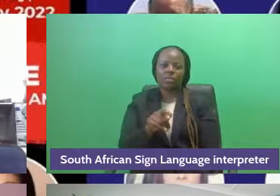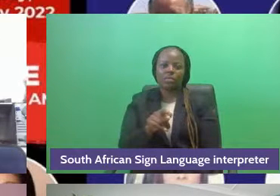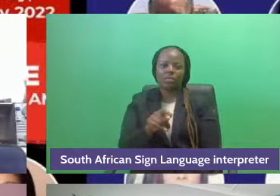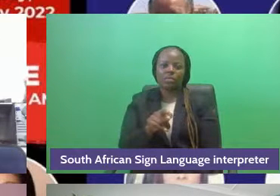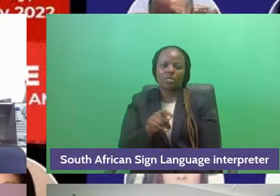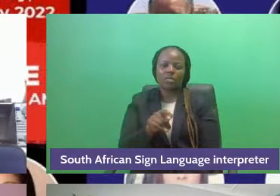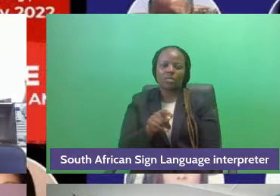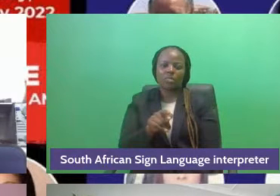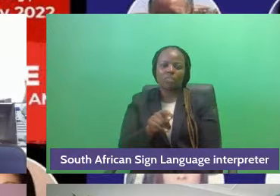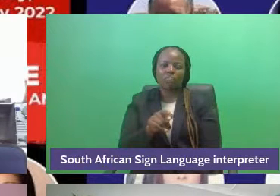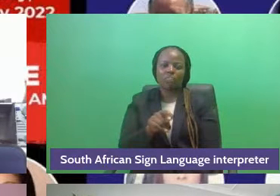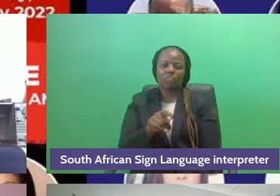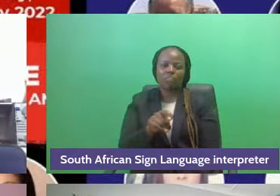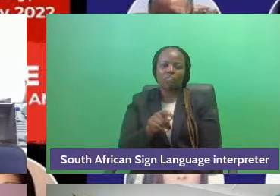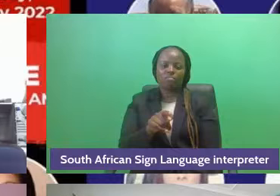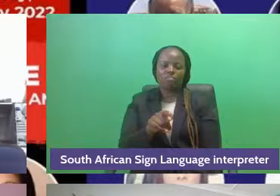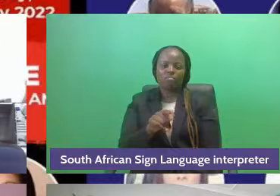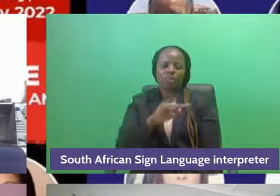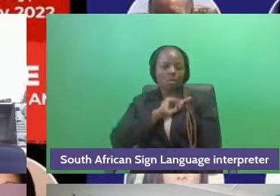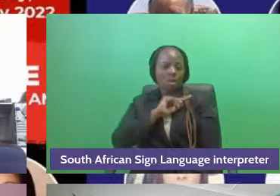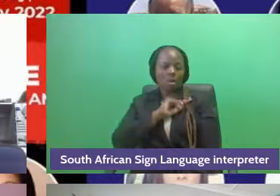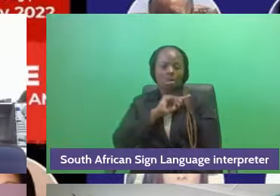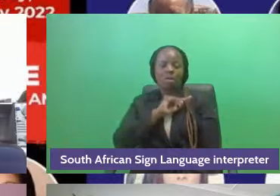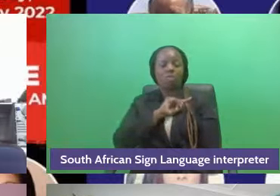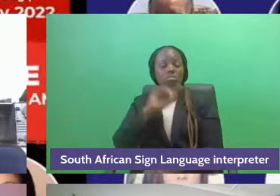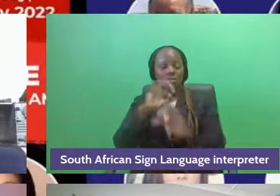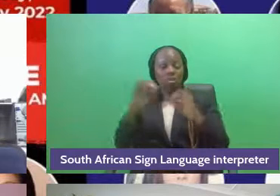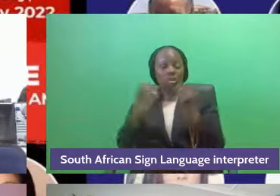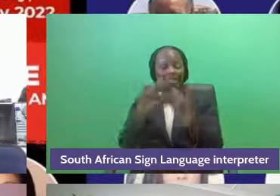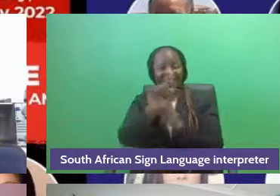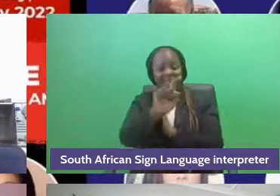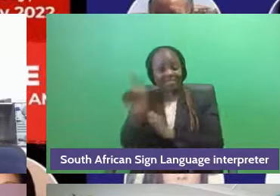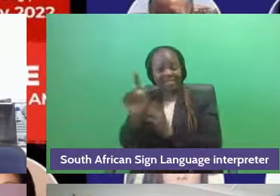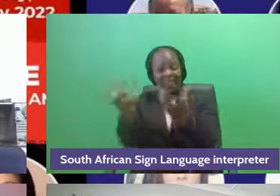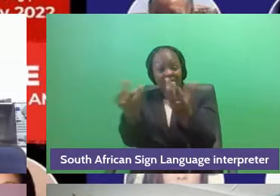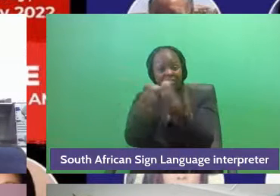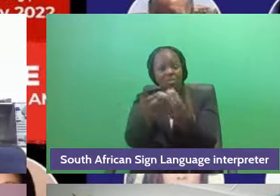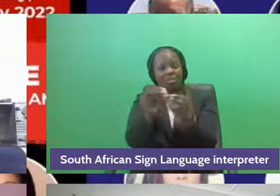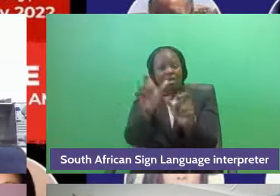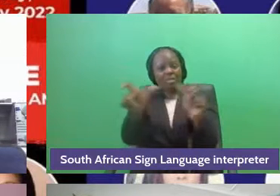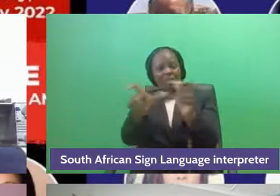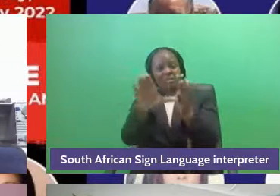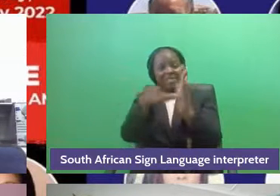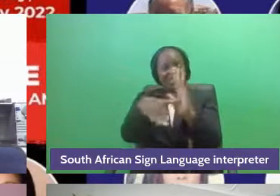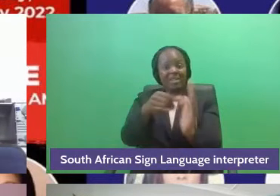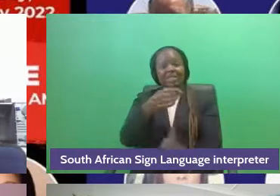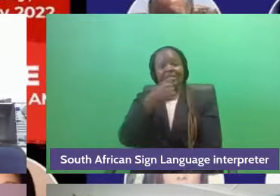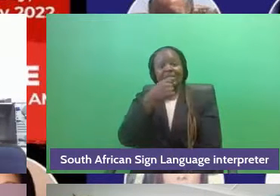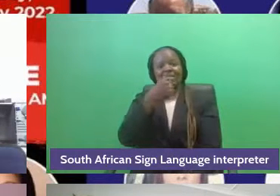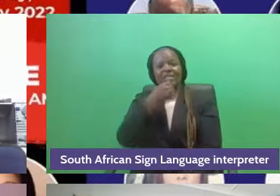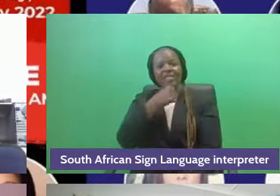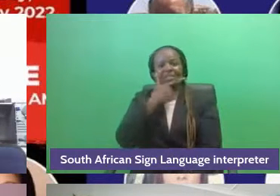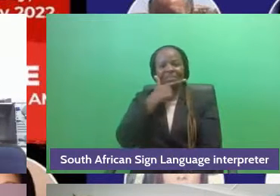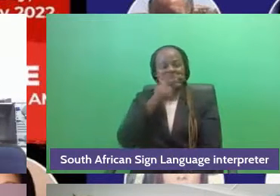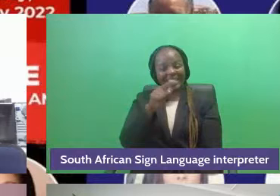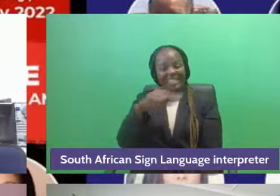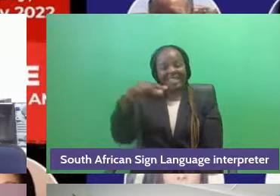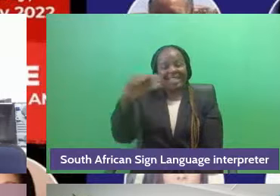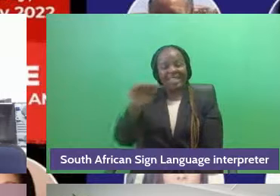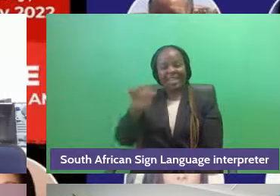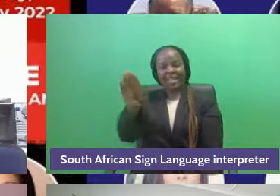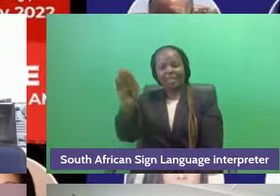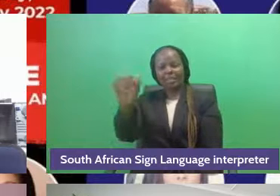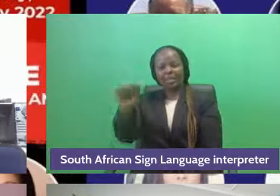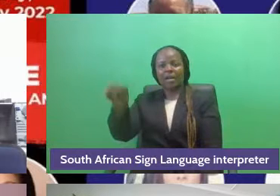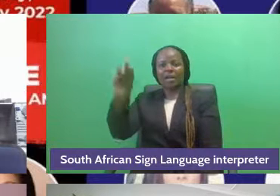a limitation of organizations which support persons with disability, Bagamoyo TV has found themselves